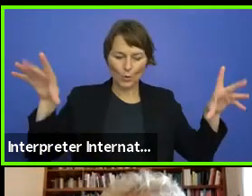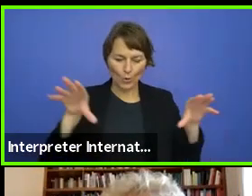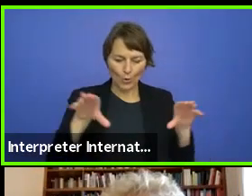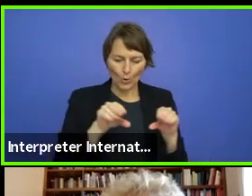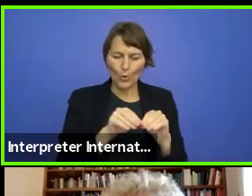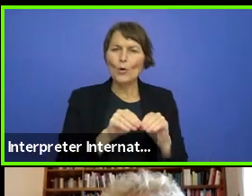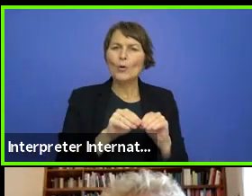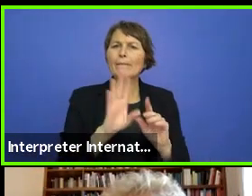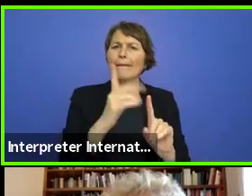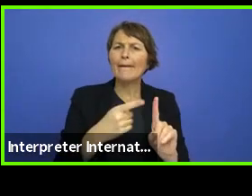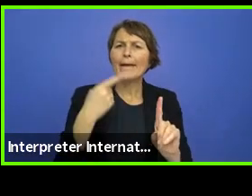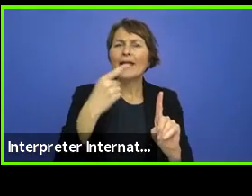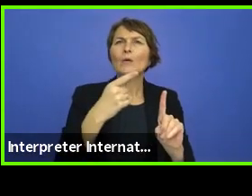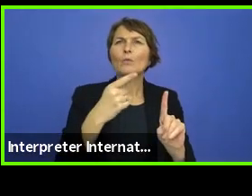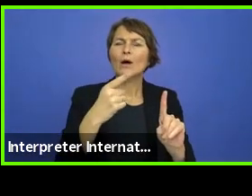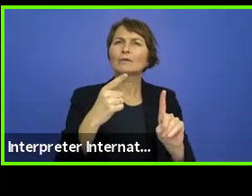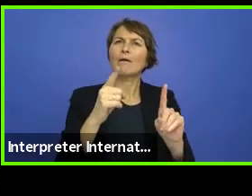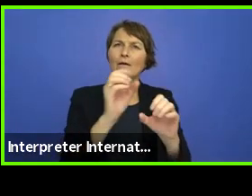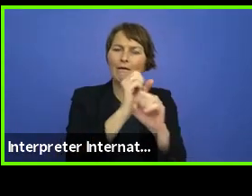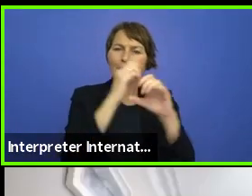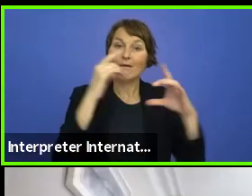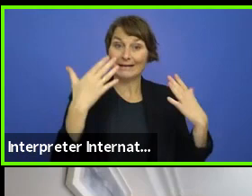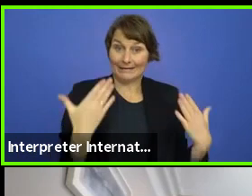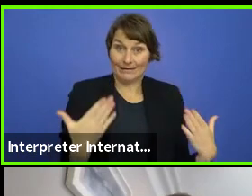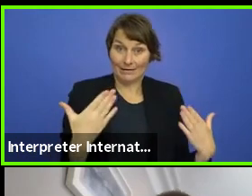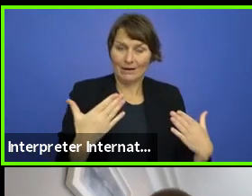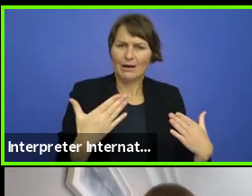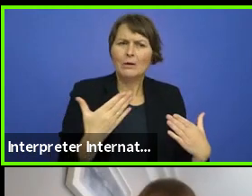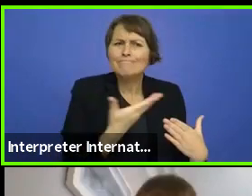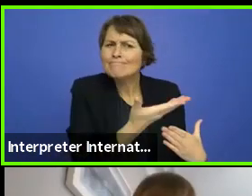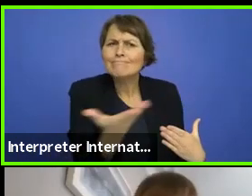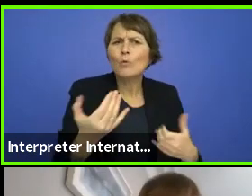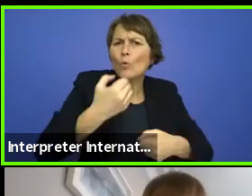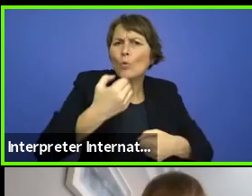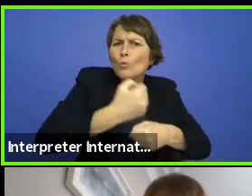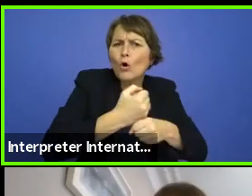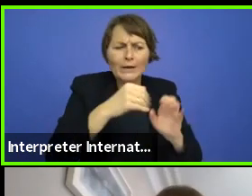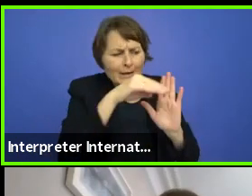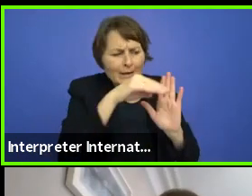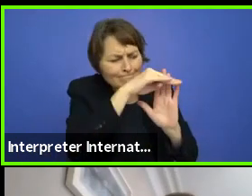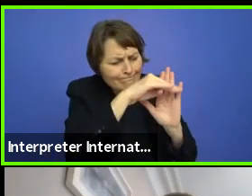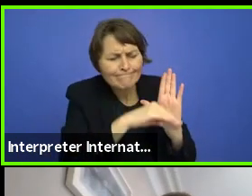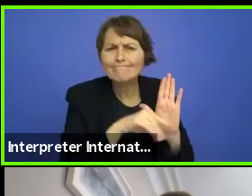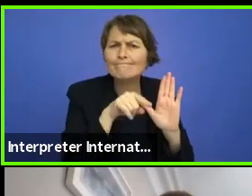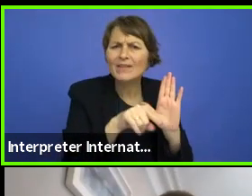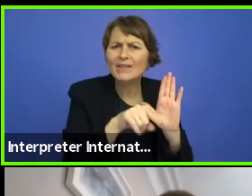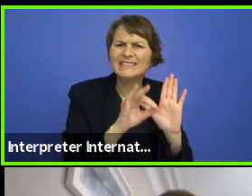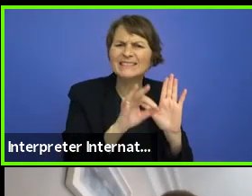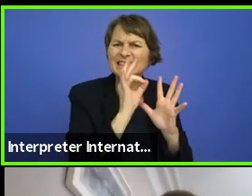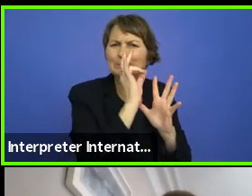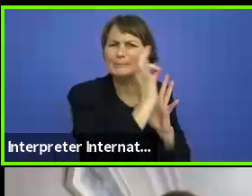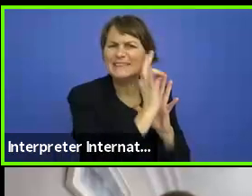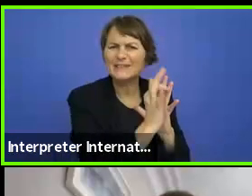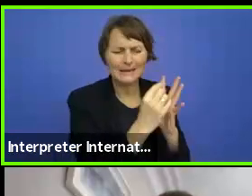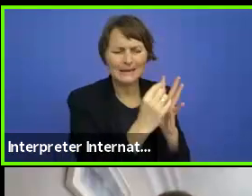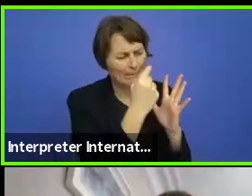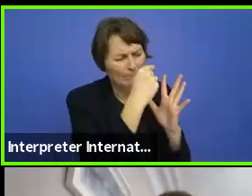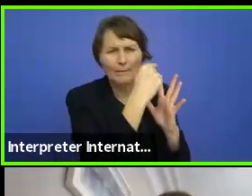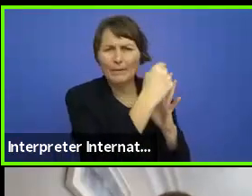the picture about the working conditions, what are the specific features and what are the